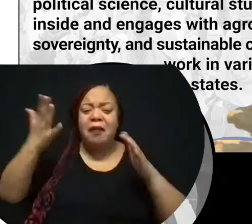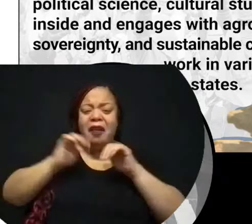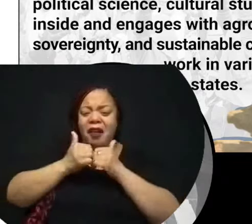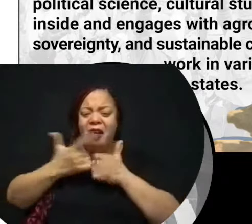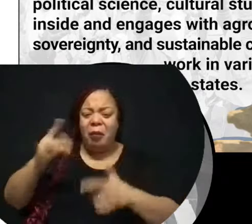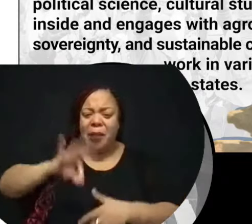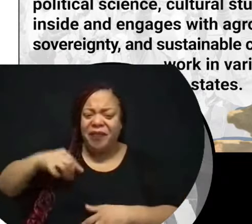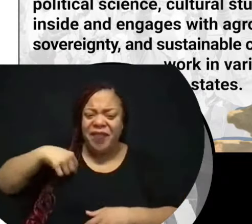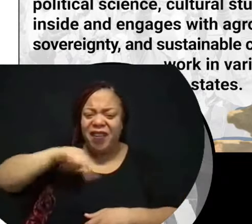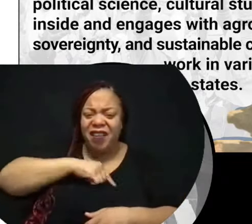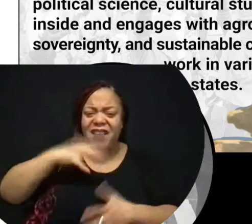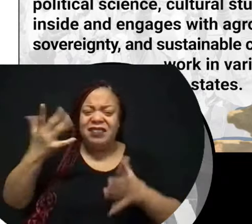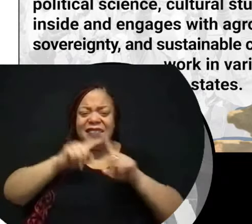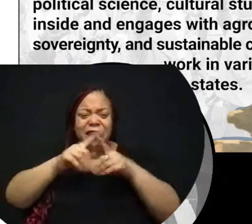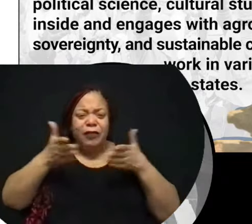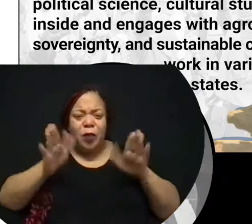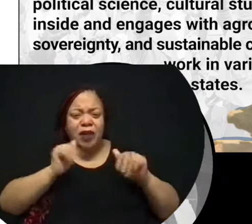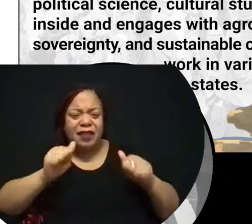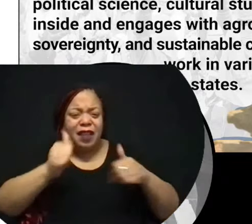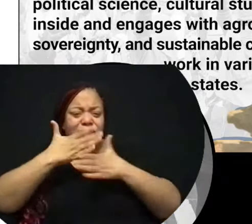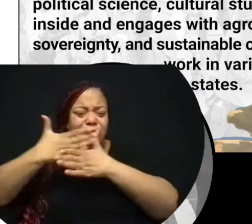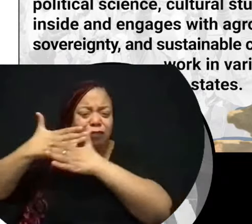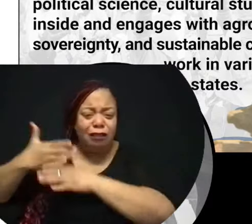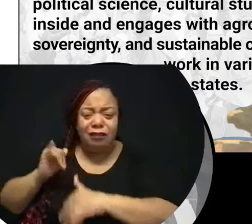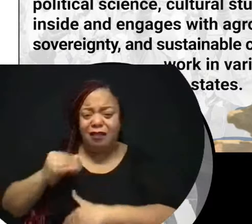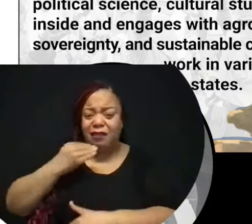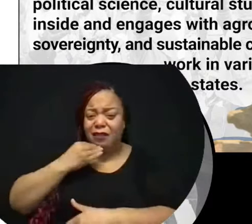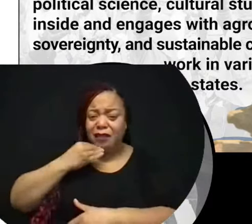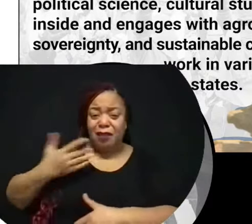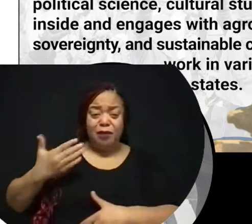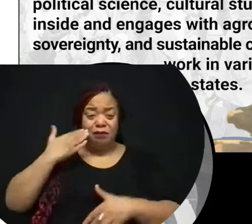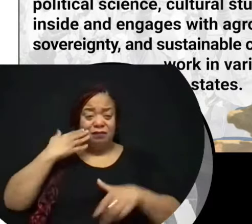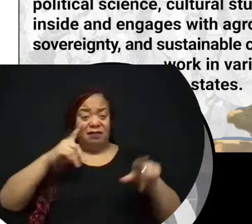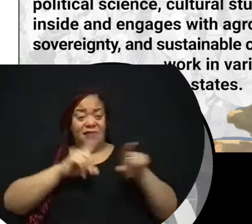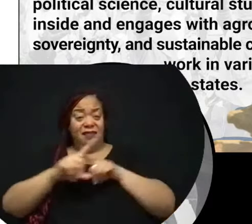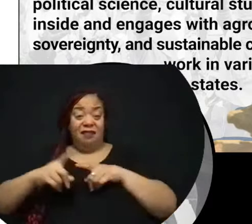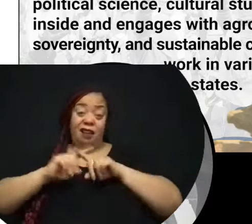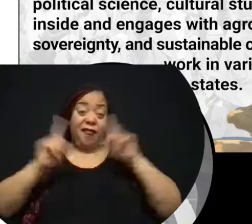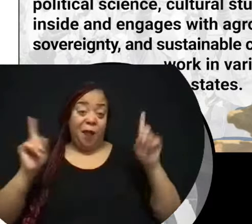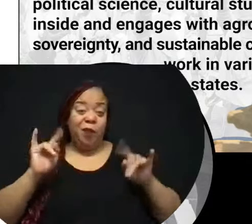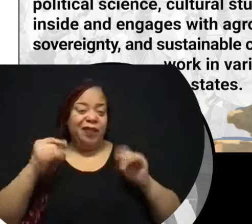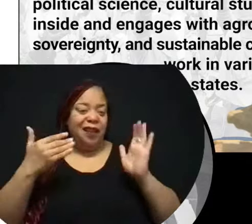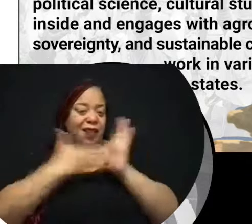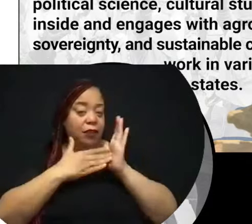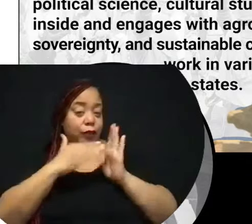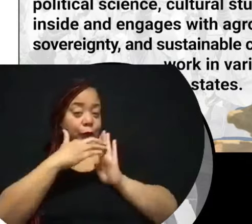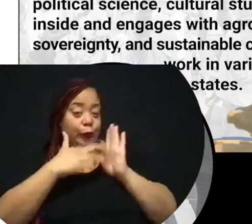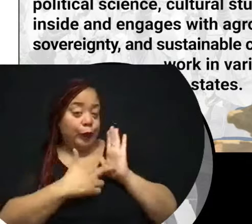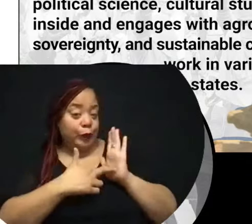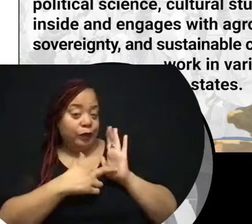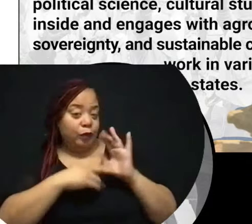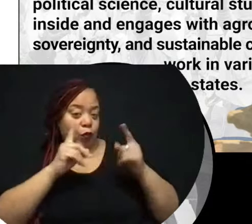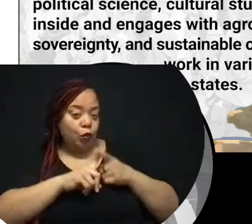grew our knowledge collectively just based on our lived experience with